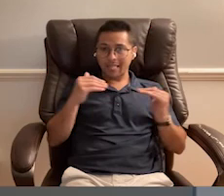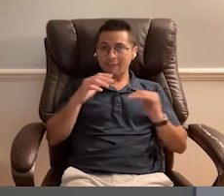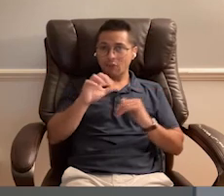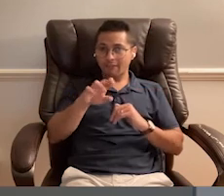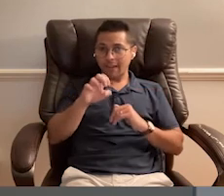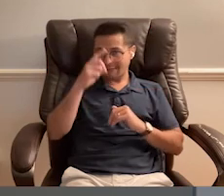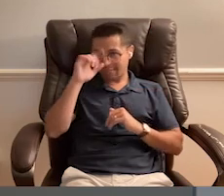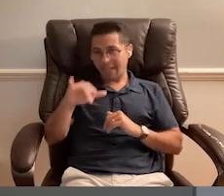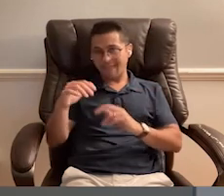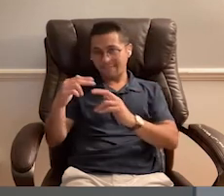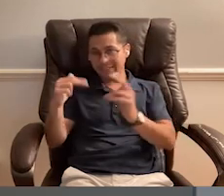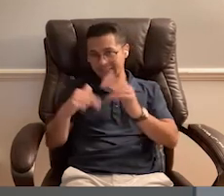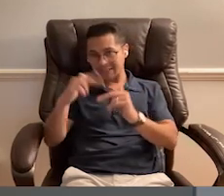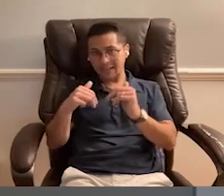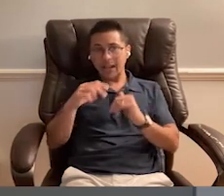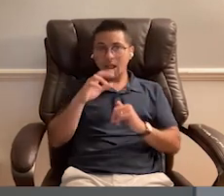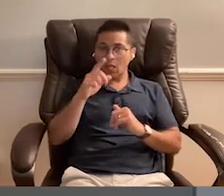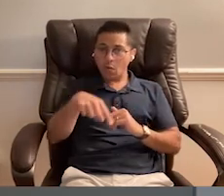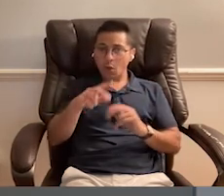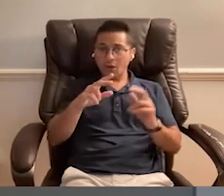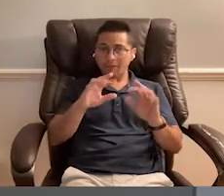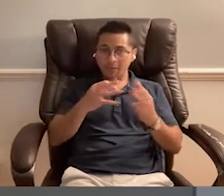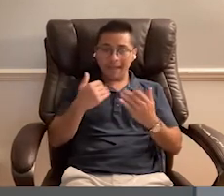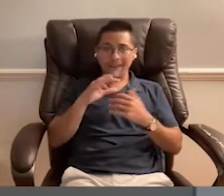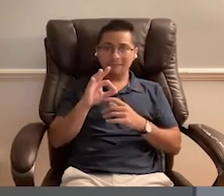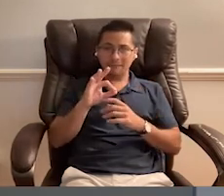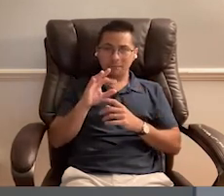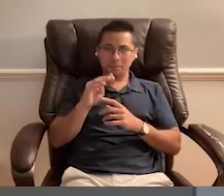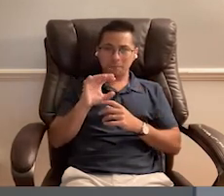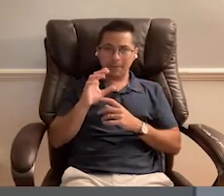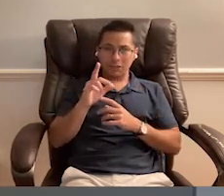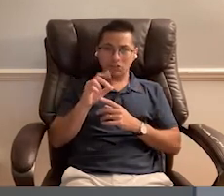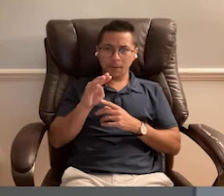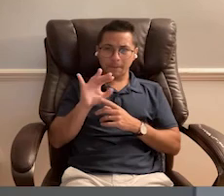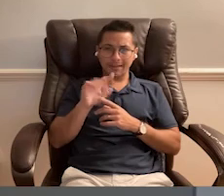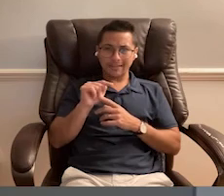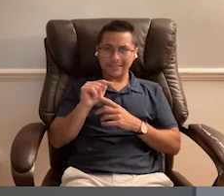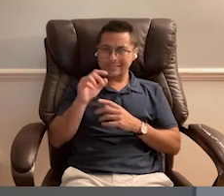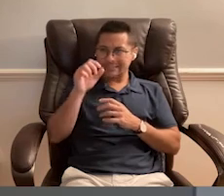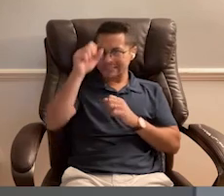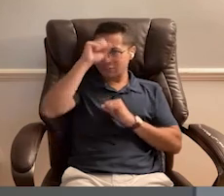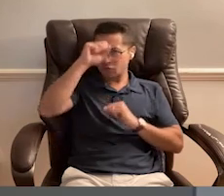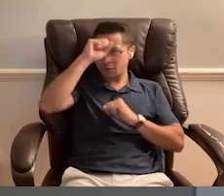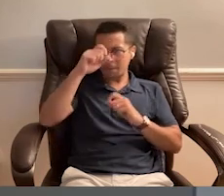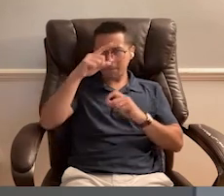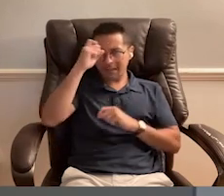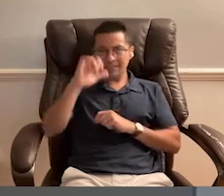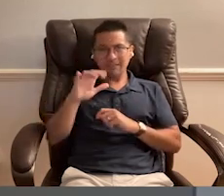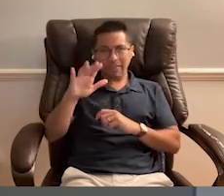that meet the level of care to be in that type of facility. And then those people that have Phelan-McDermid